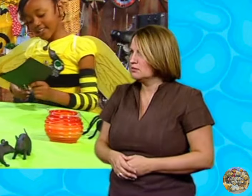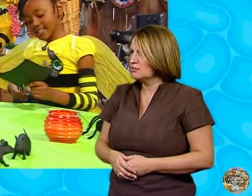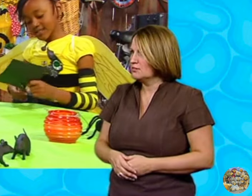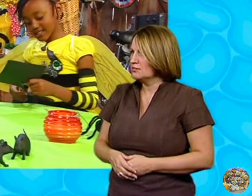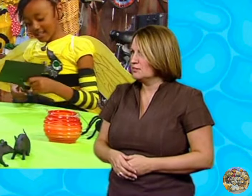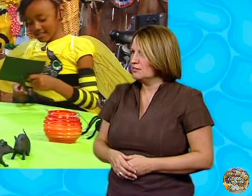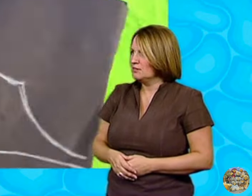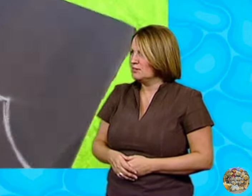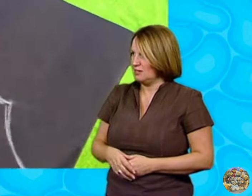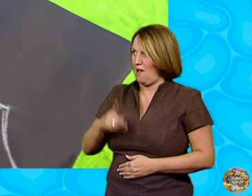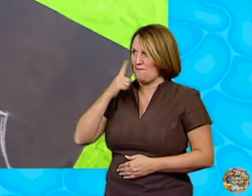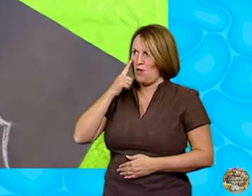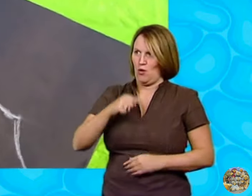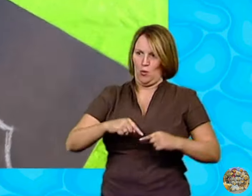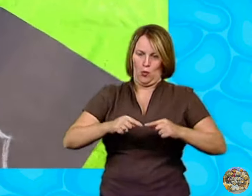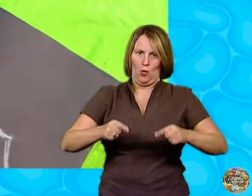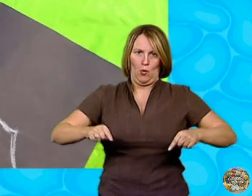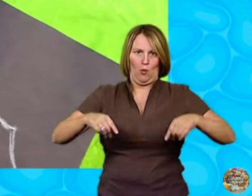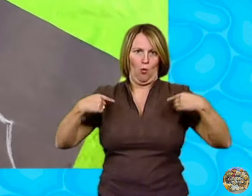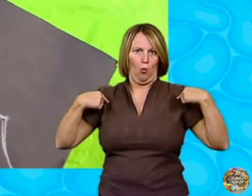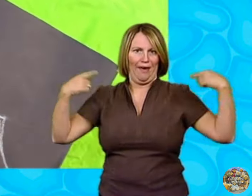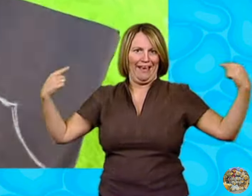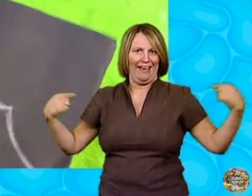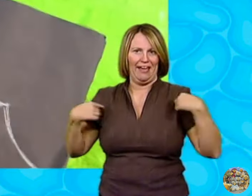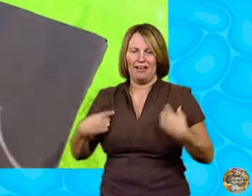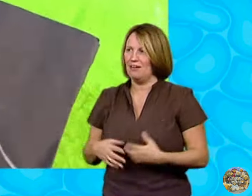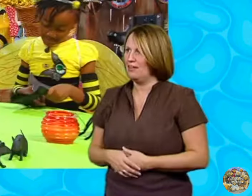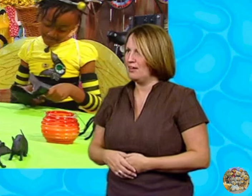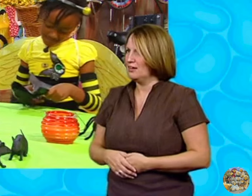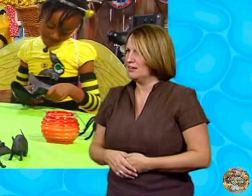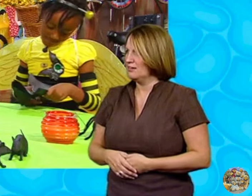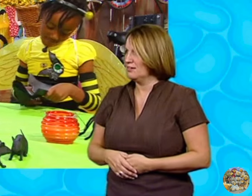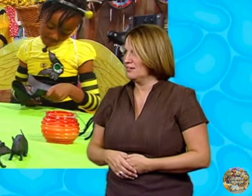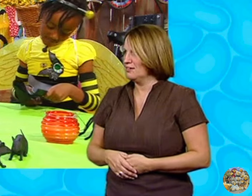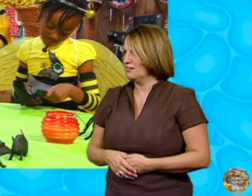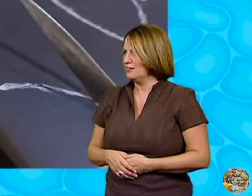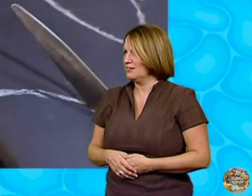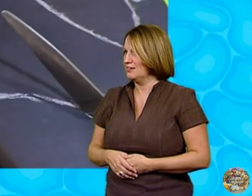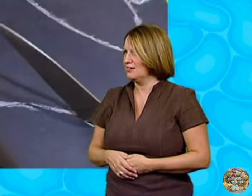Can you guess what it is? Is it a wing? Yes.